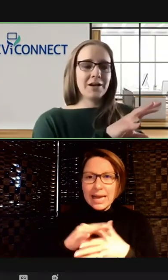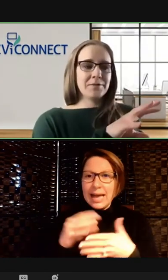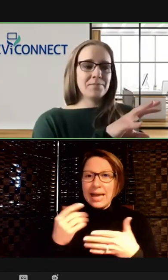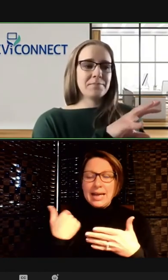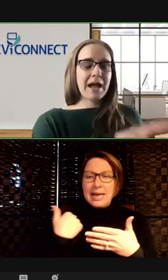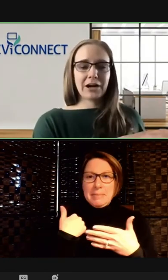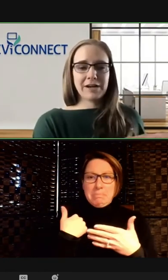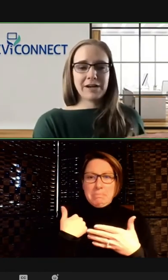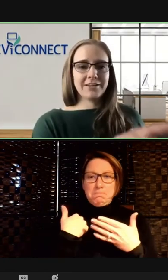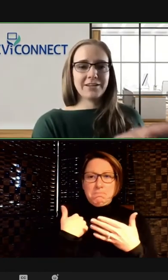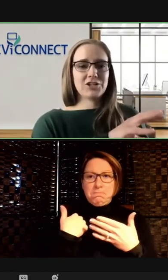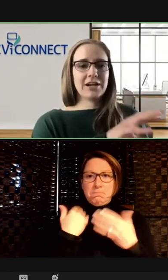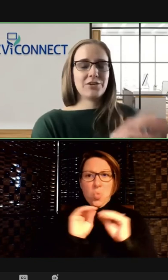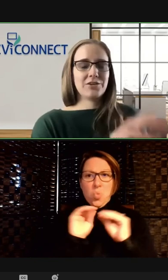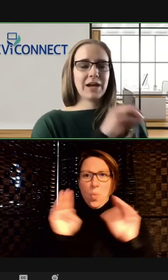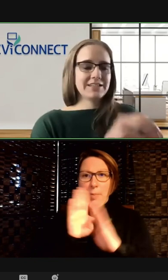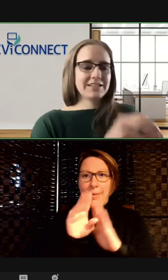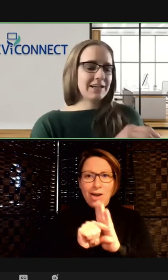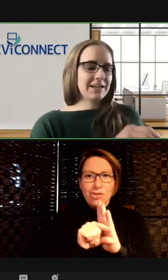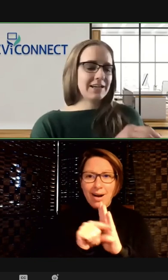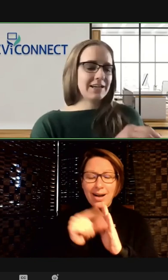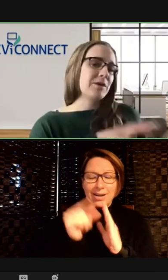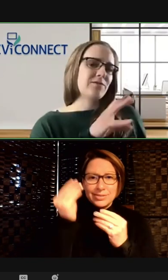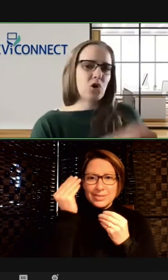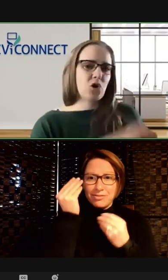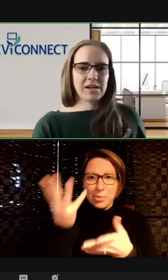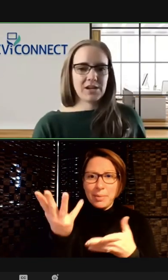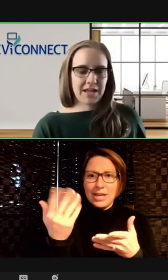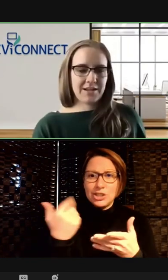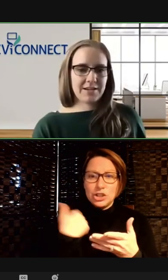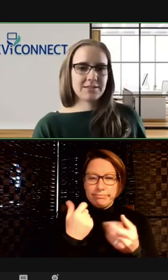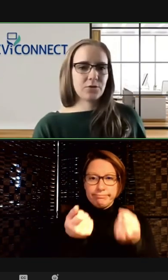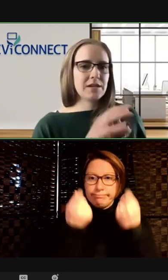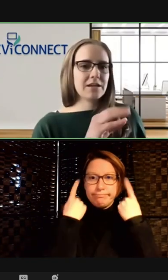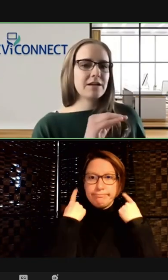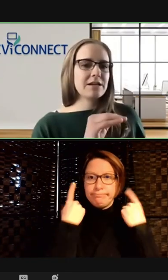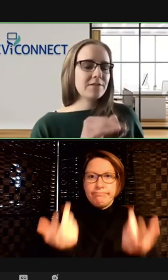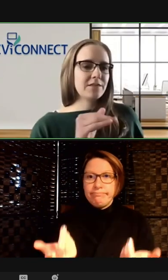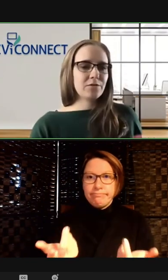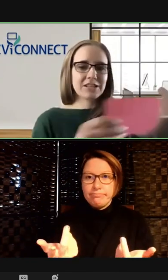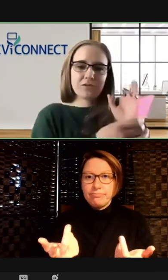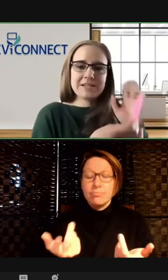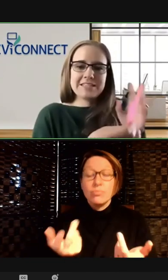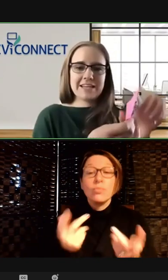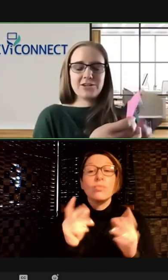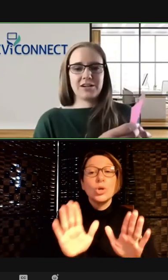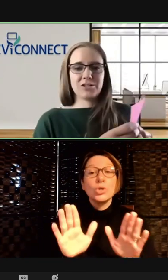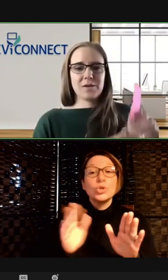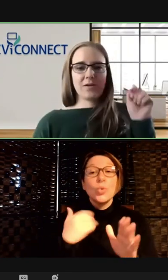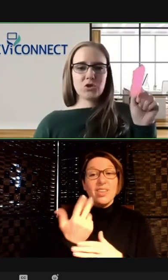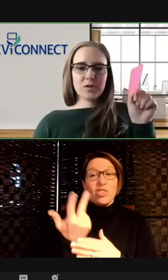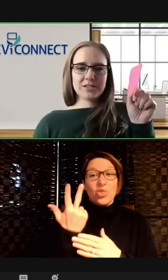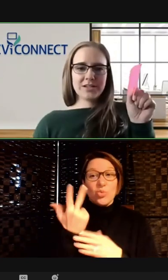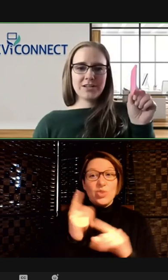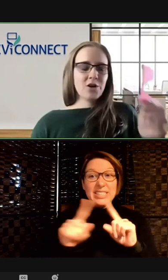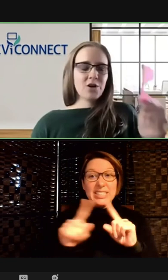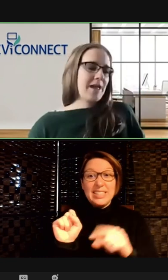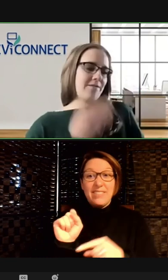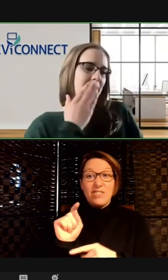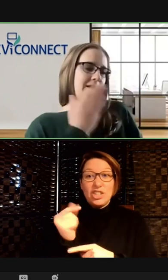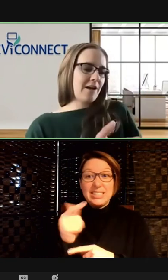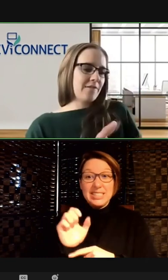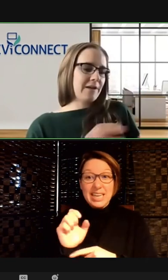no background knowledge on it, no context of it. So I would have no idea what that is. So even though there's like 3 stages there. So we have our